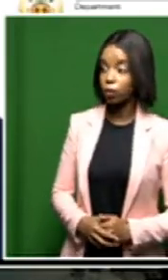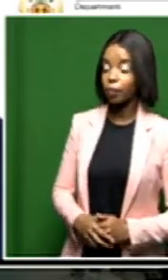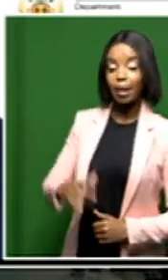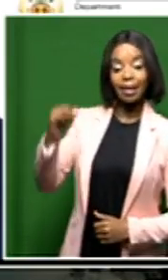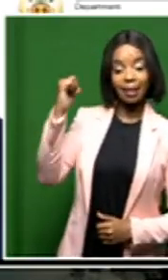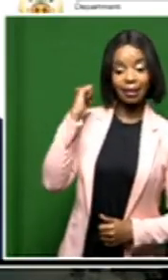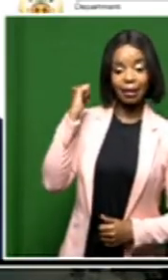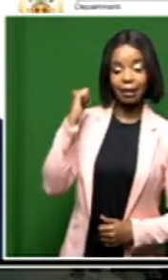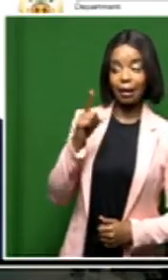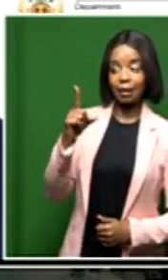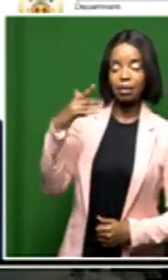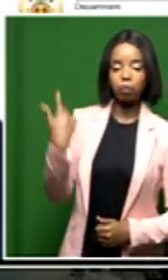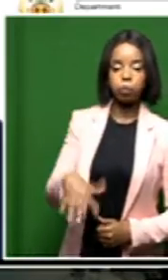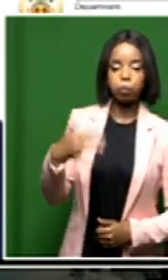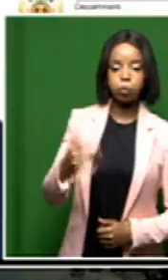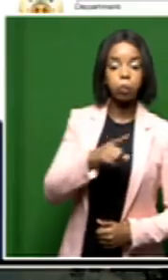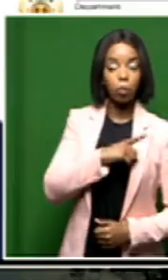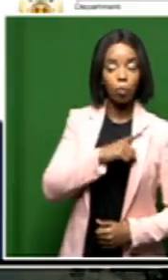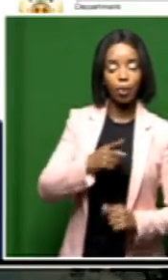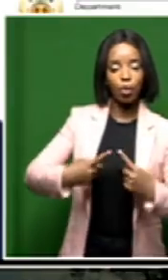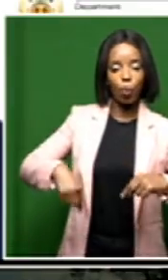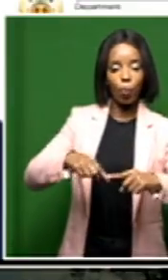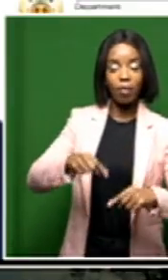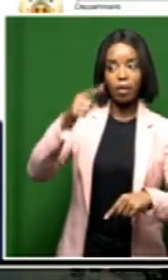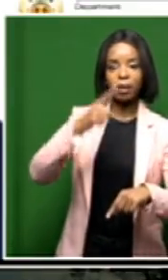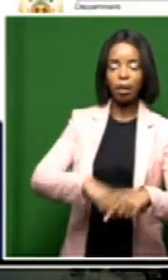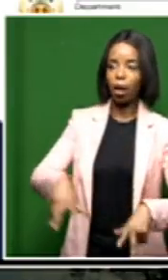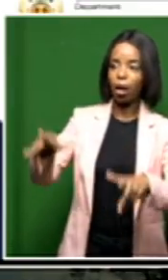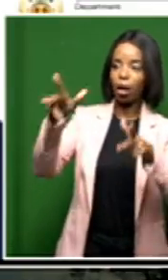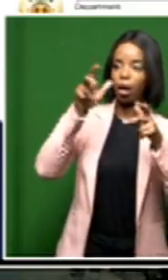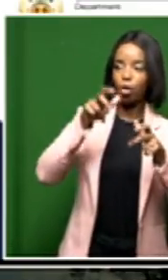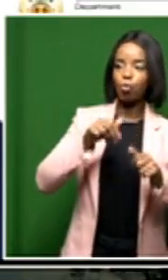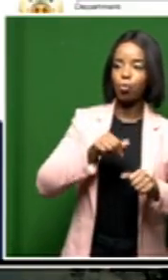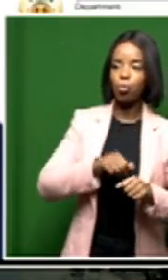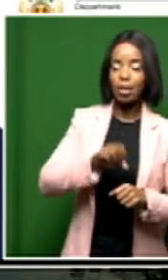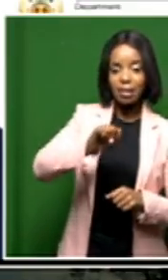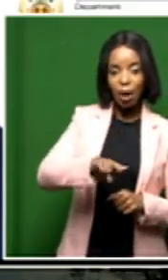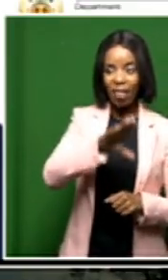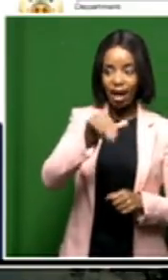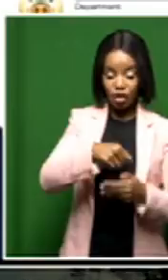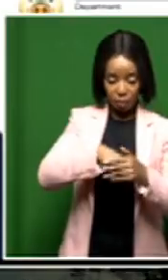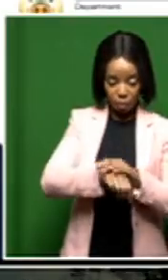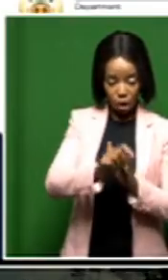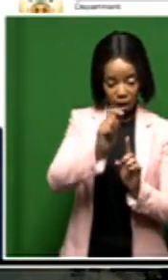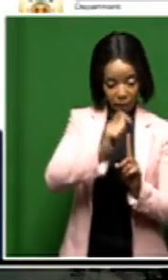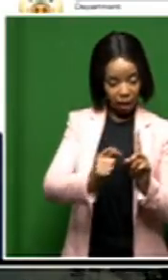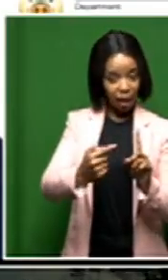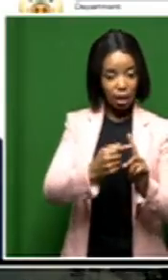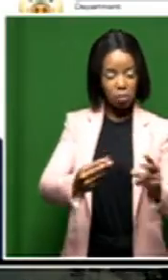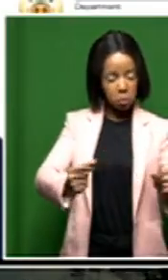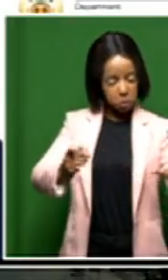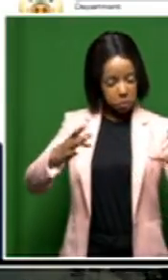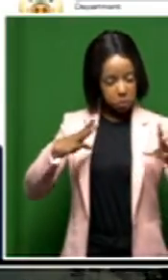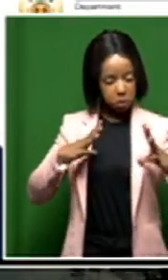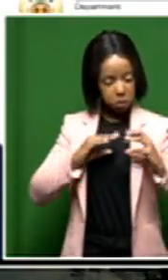was a great highlight. I mean, we'd first heard about this South African-born billionaire that wanted to invest in South Africa and get